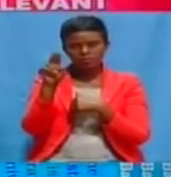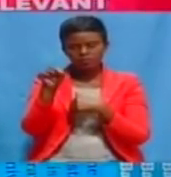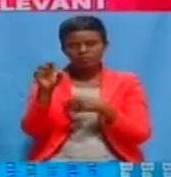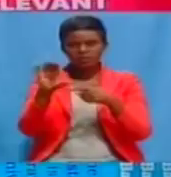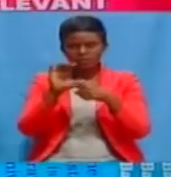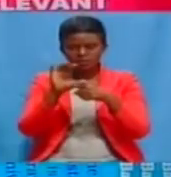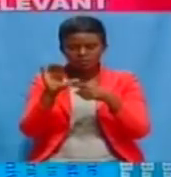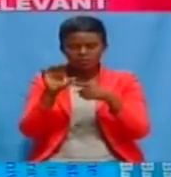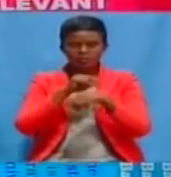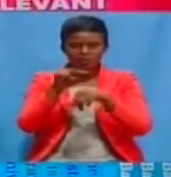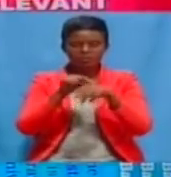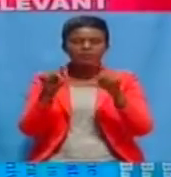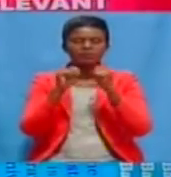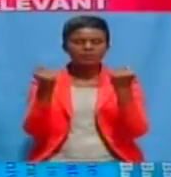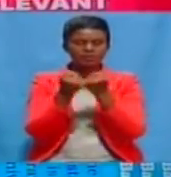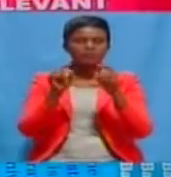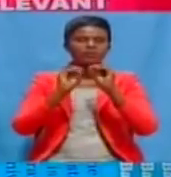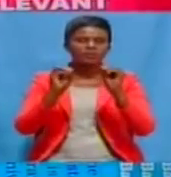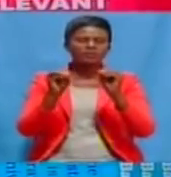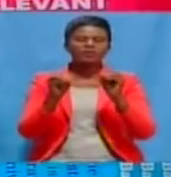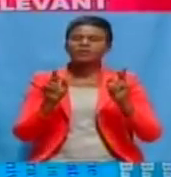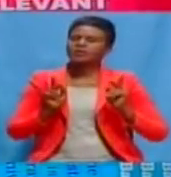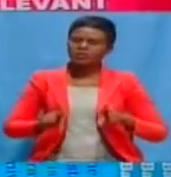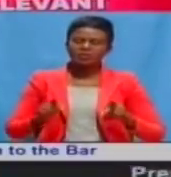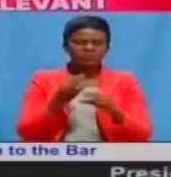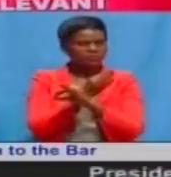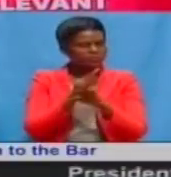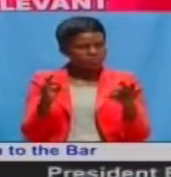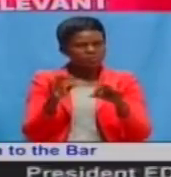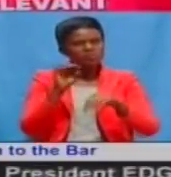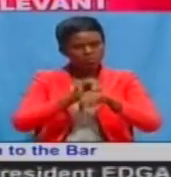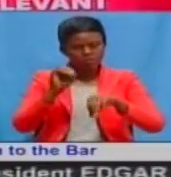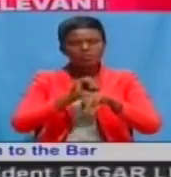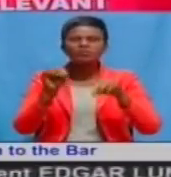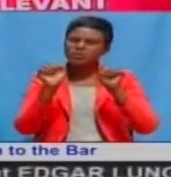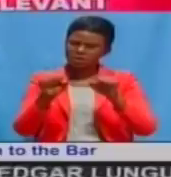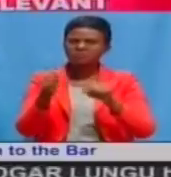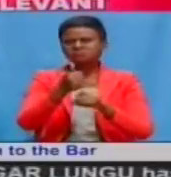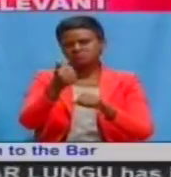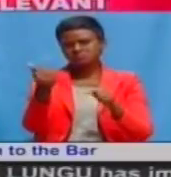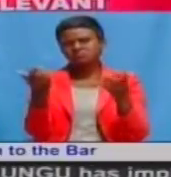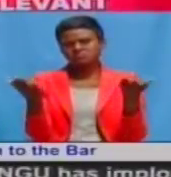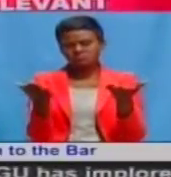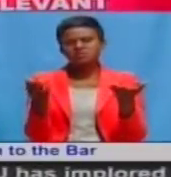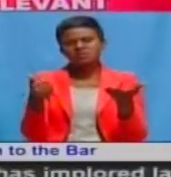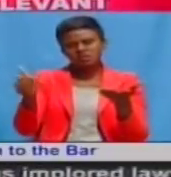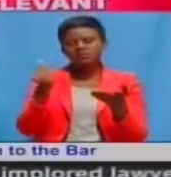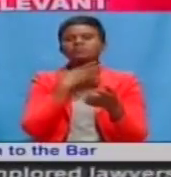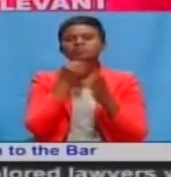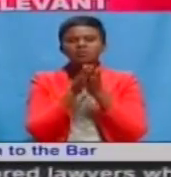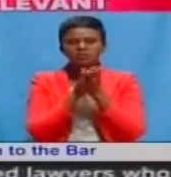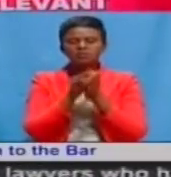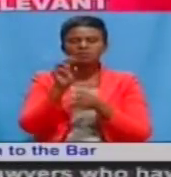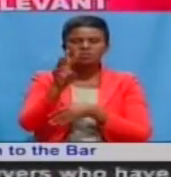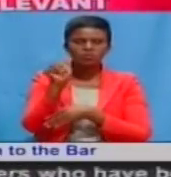News in an interview in Kitwe that anyone is free to explore their opportunities elsewhere. He says Nyirenda's interest in the